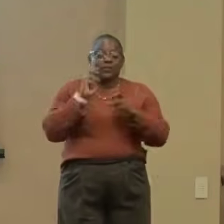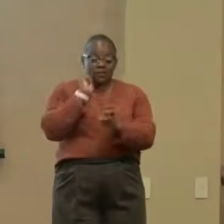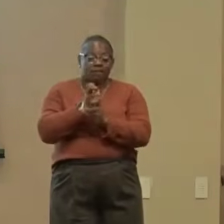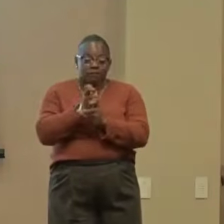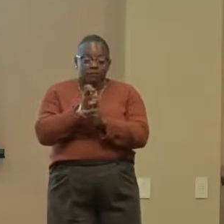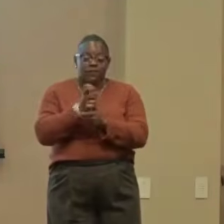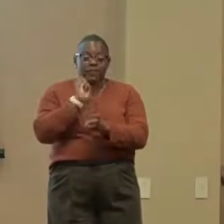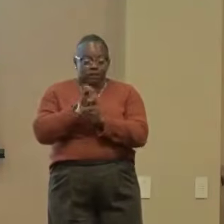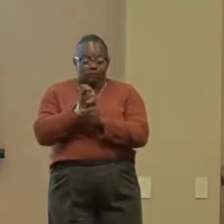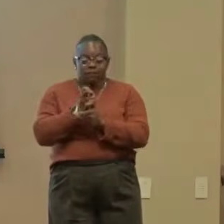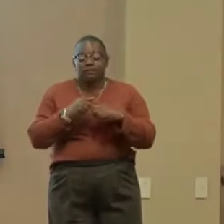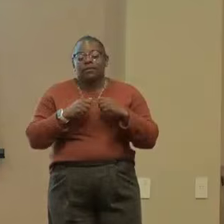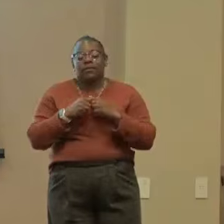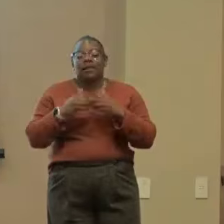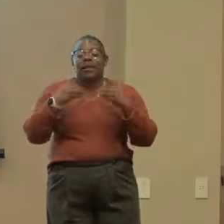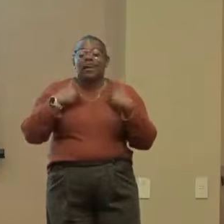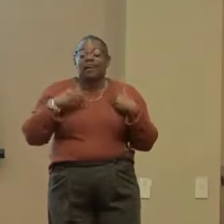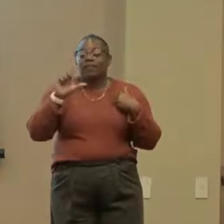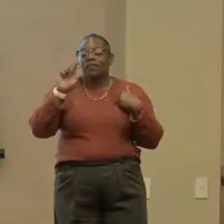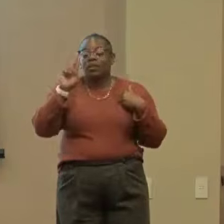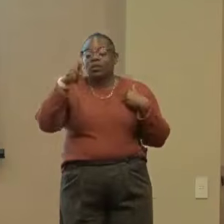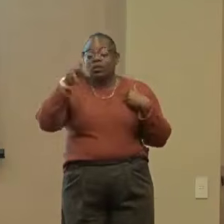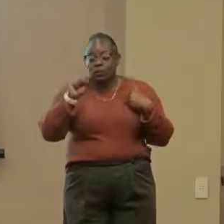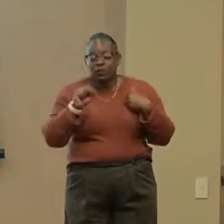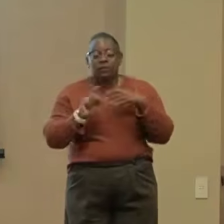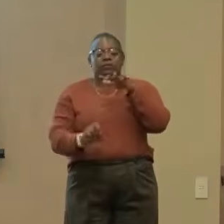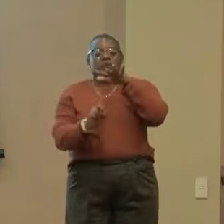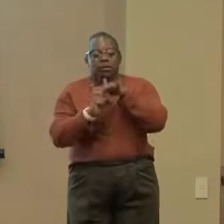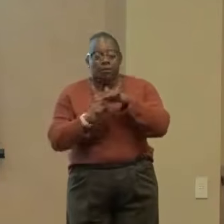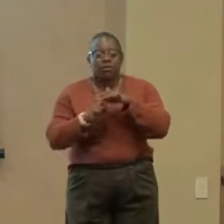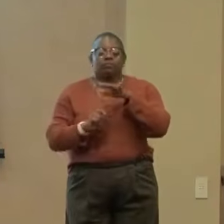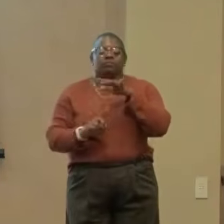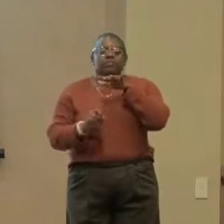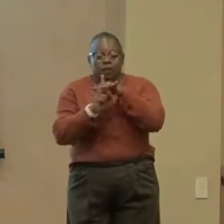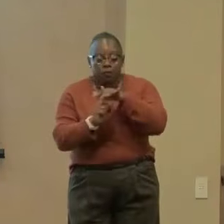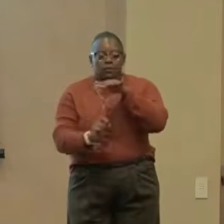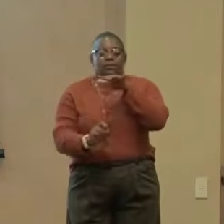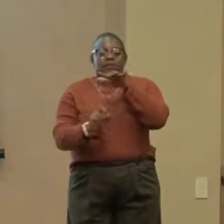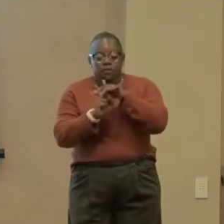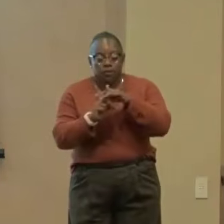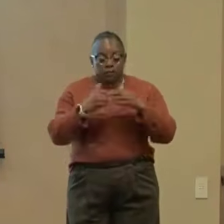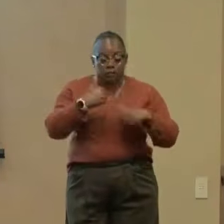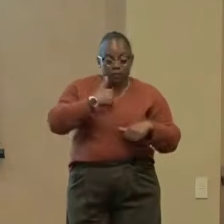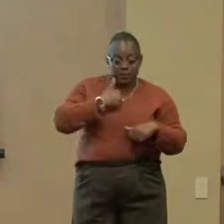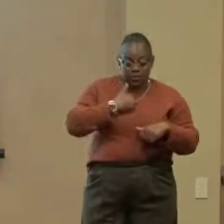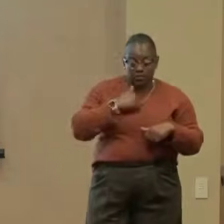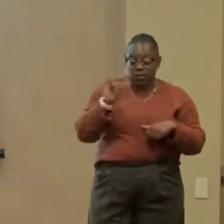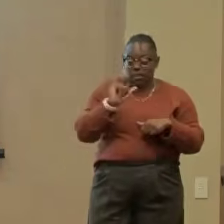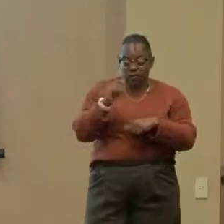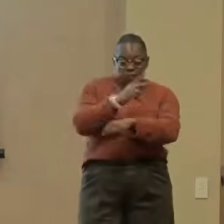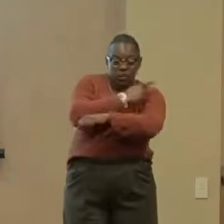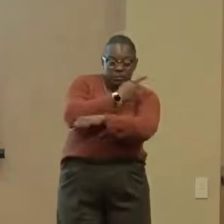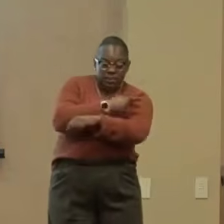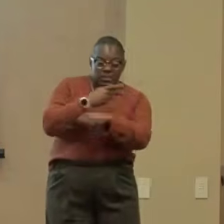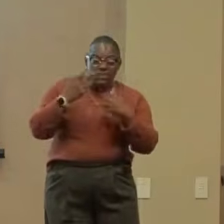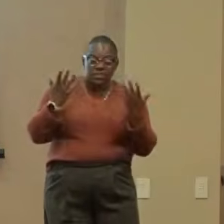can assume. So having lupus and having to show up consistently, not only just for me, but for my patients,